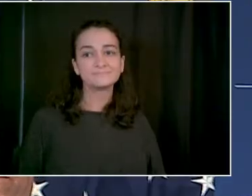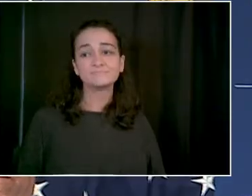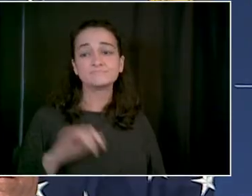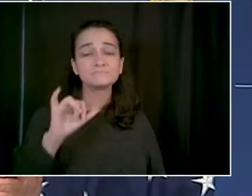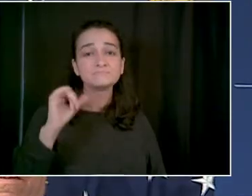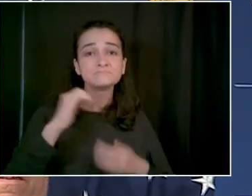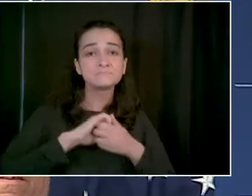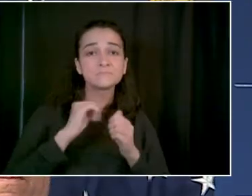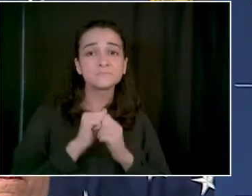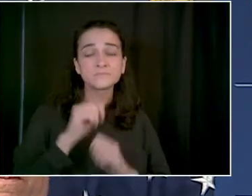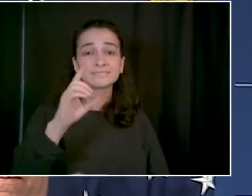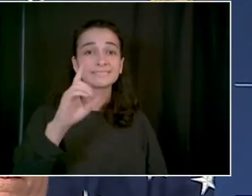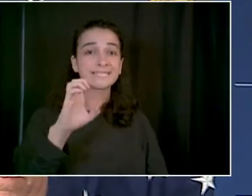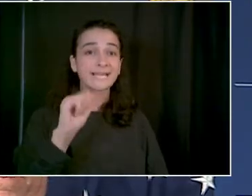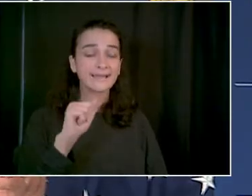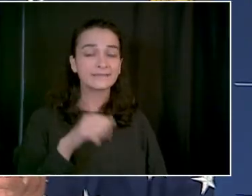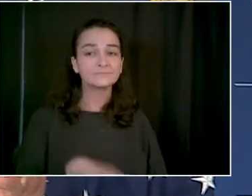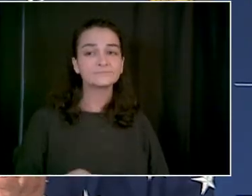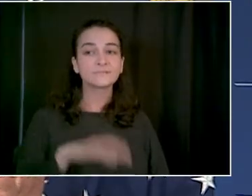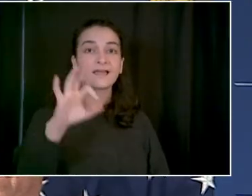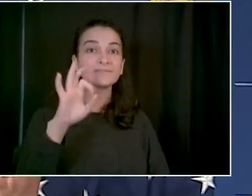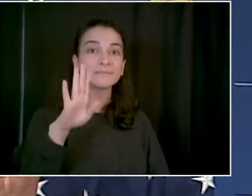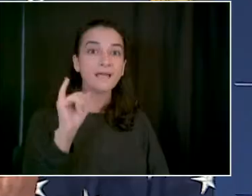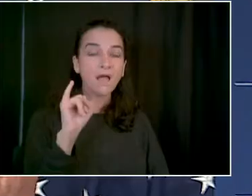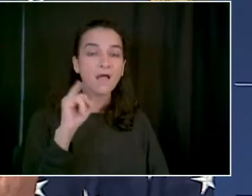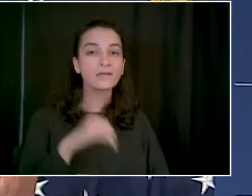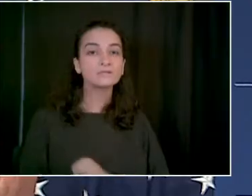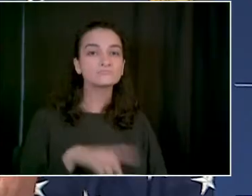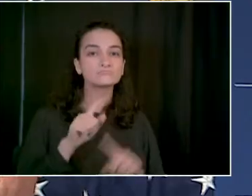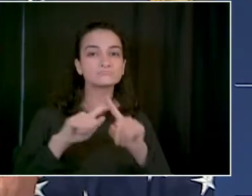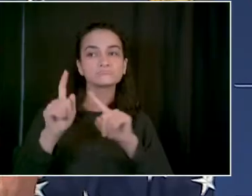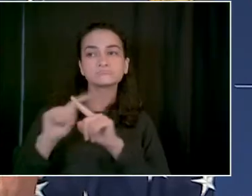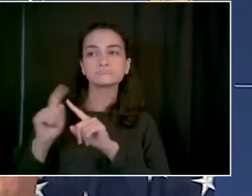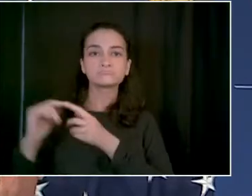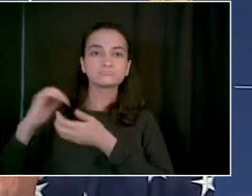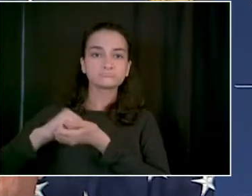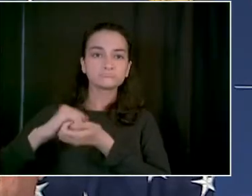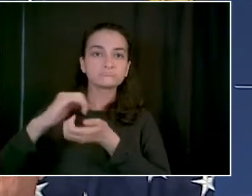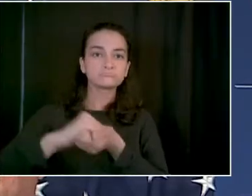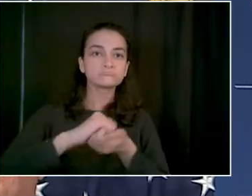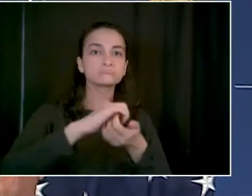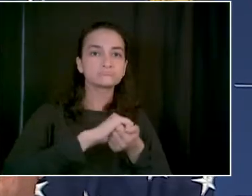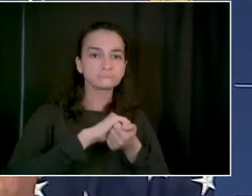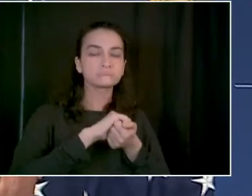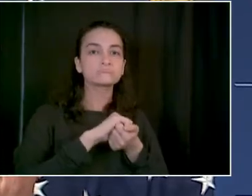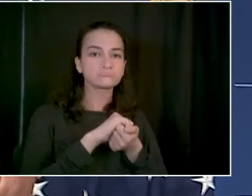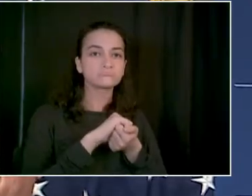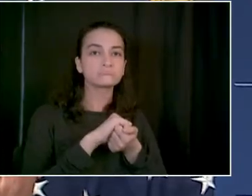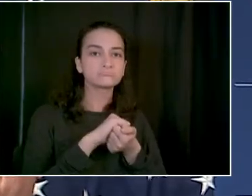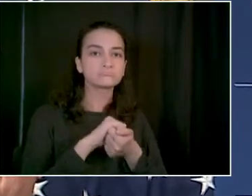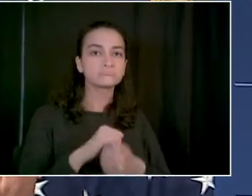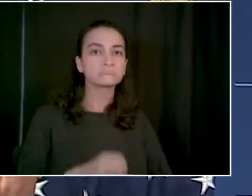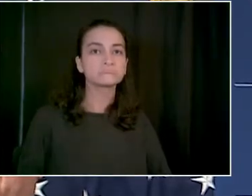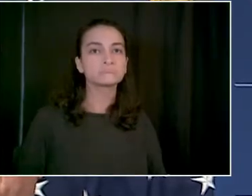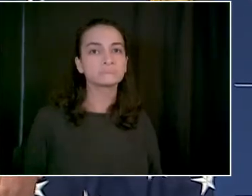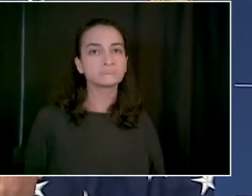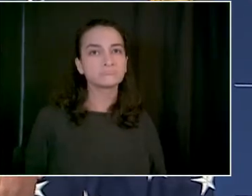And so those task forces focus on criminal